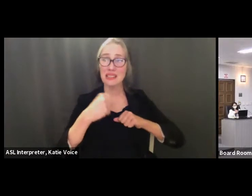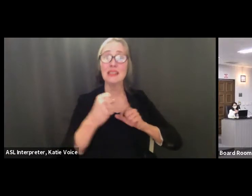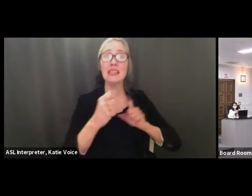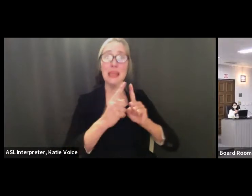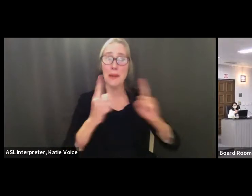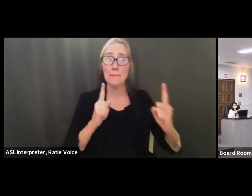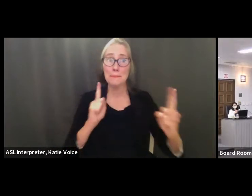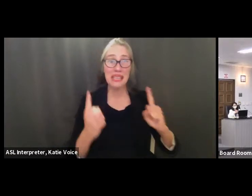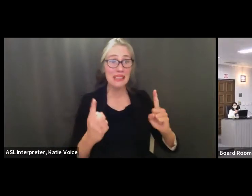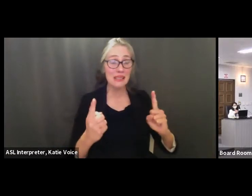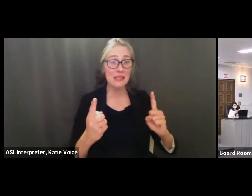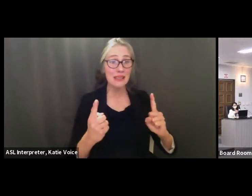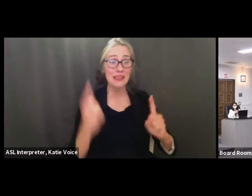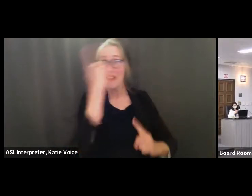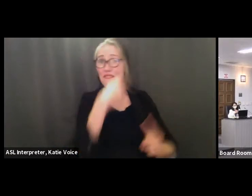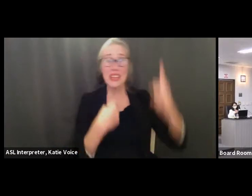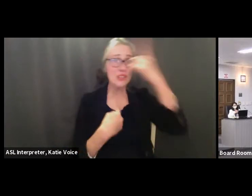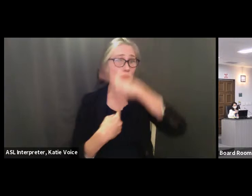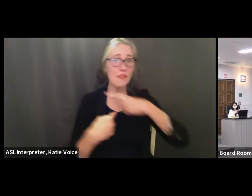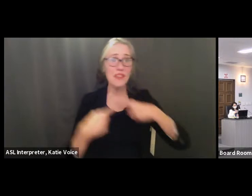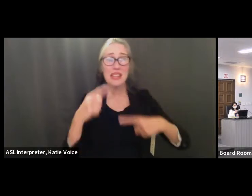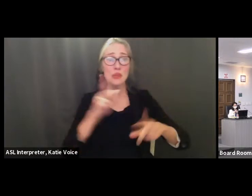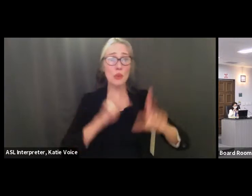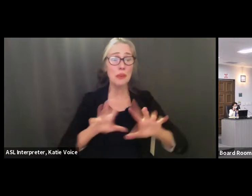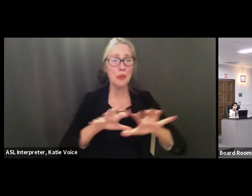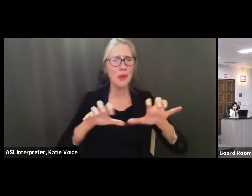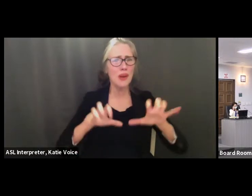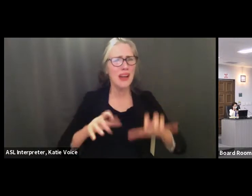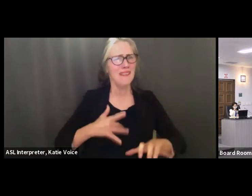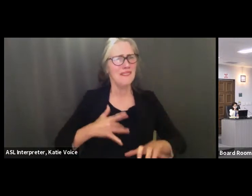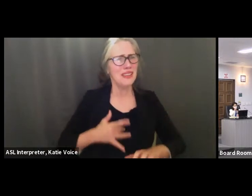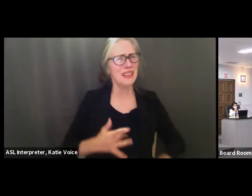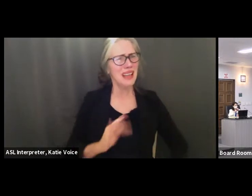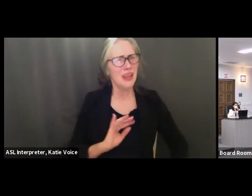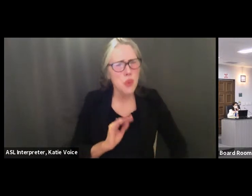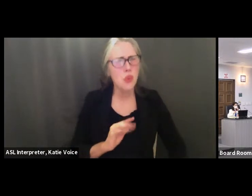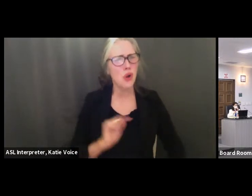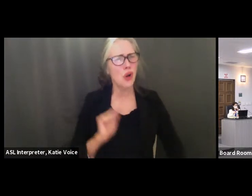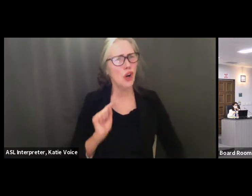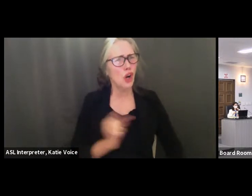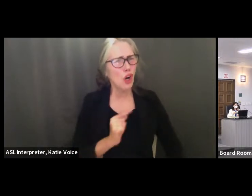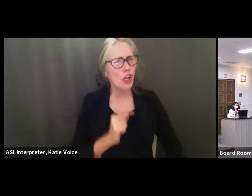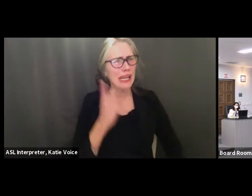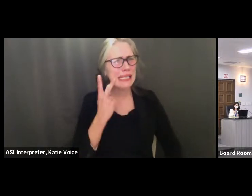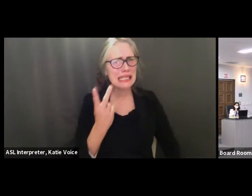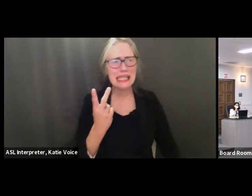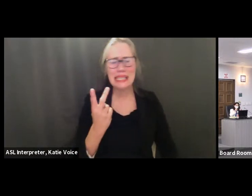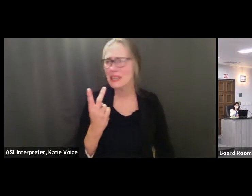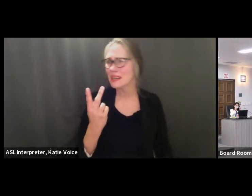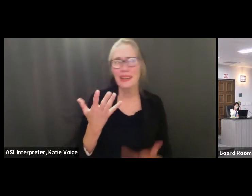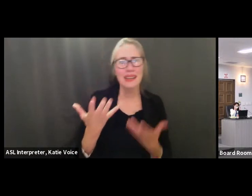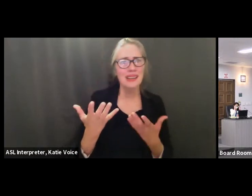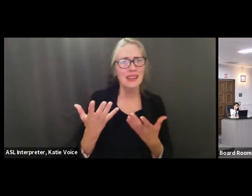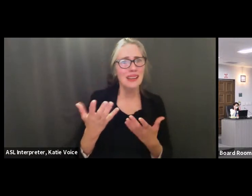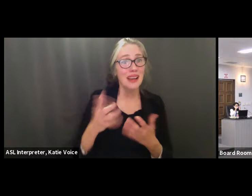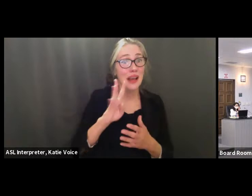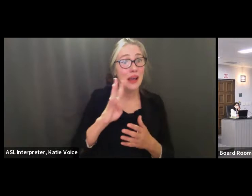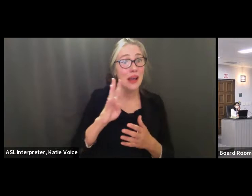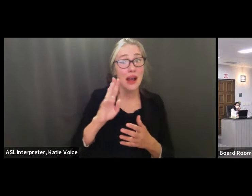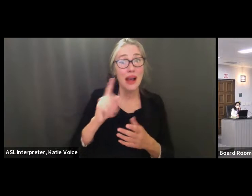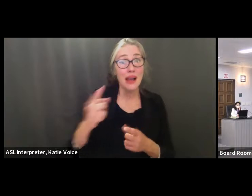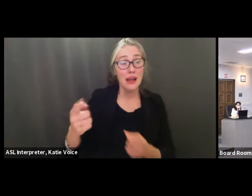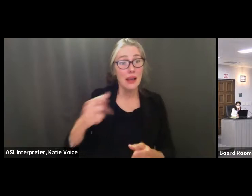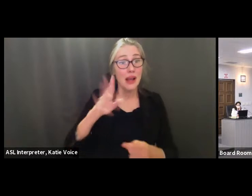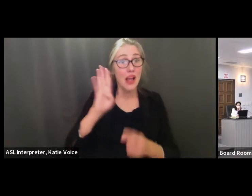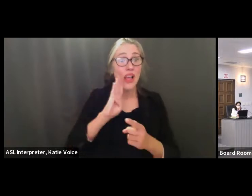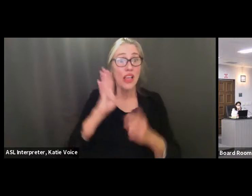can do all this, but we're not doing it. It really hurts me to see, or to not be able to see, the speakers come to these